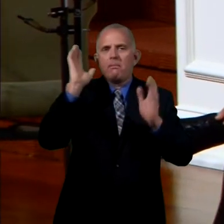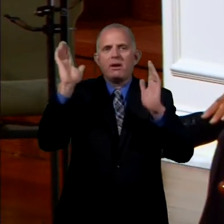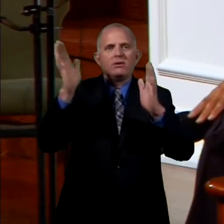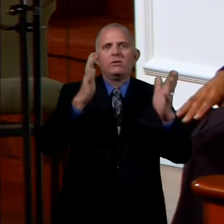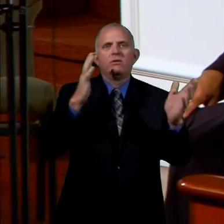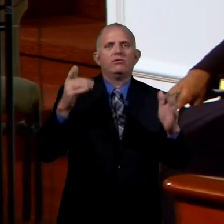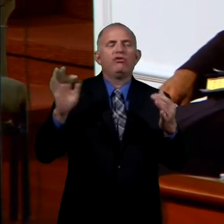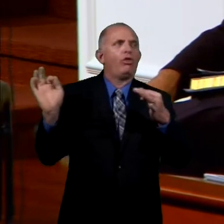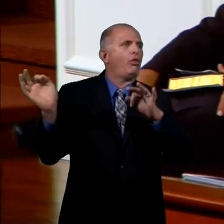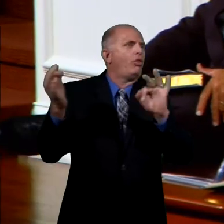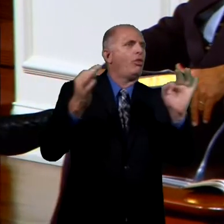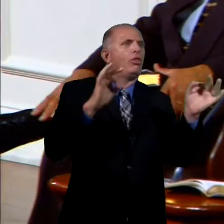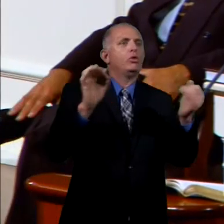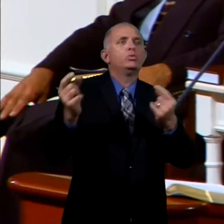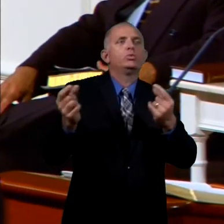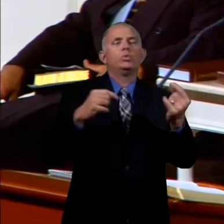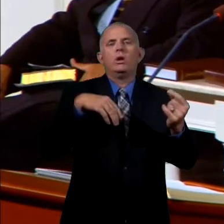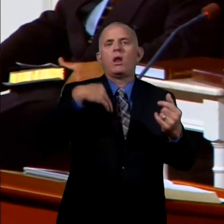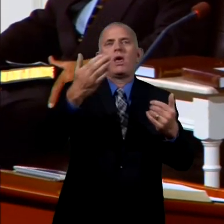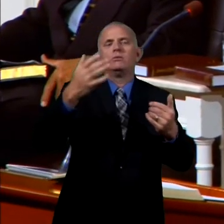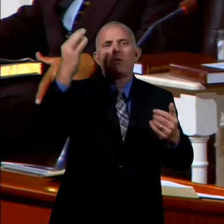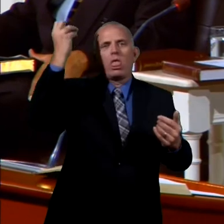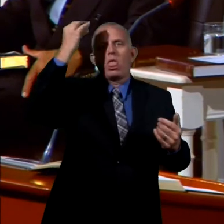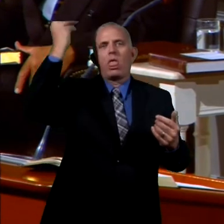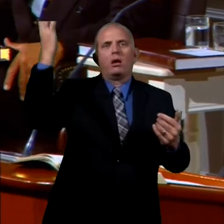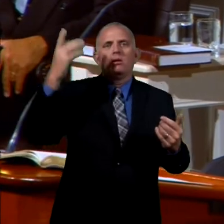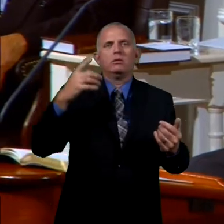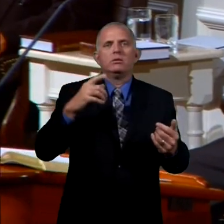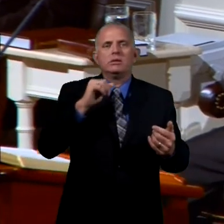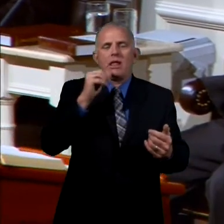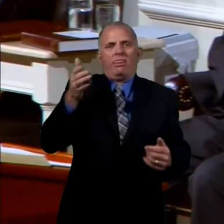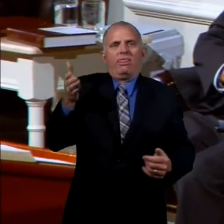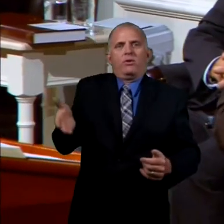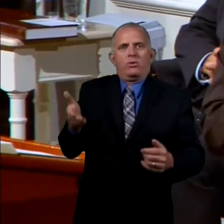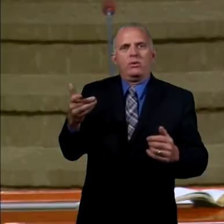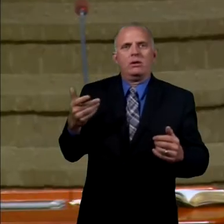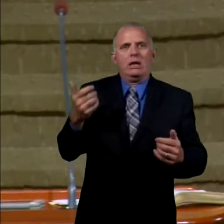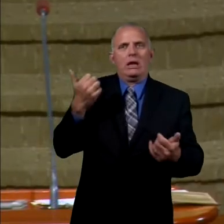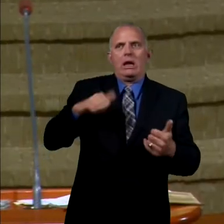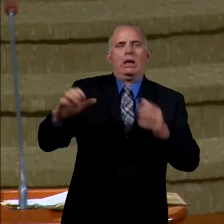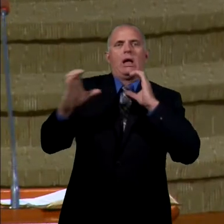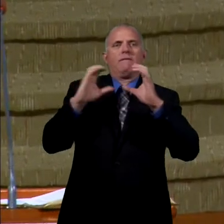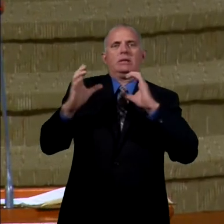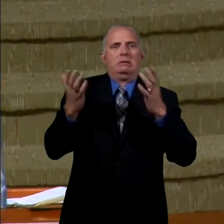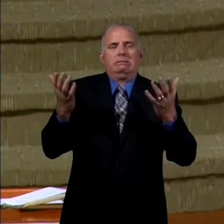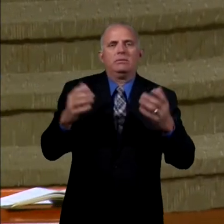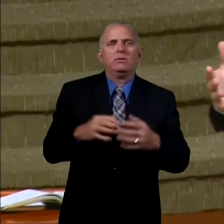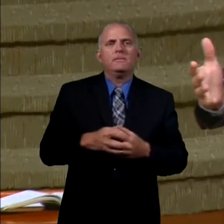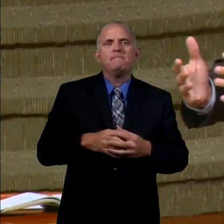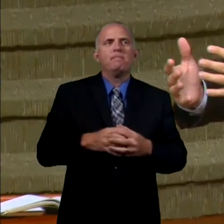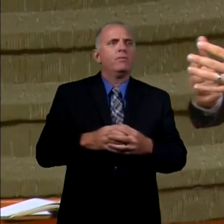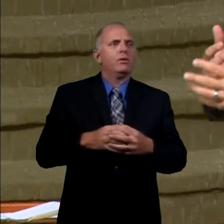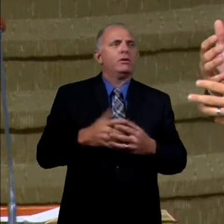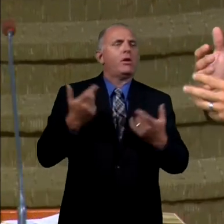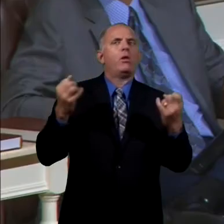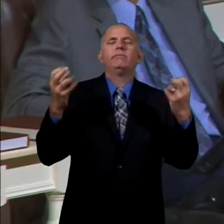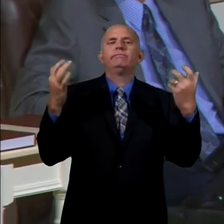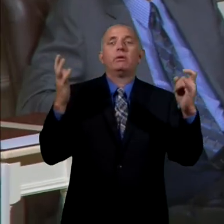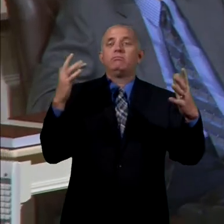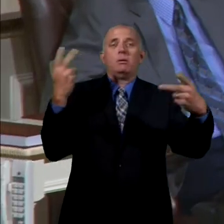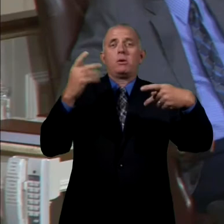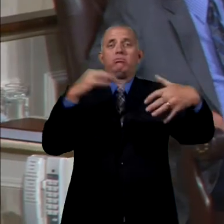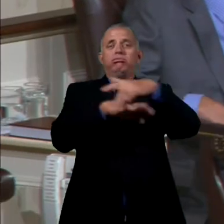going to do next. You're never fully present in any conversation, never fully present as you're walking through a crowd. You never find